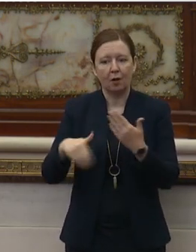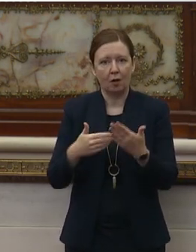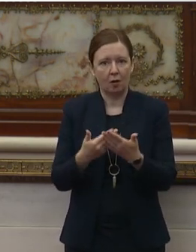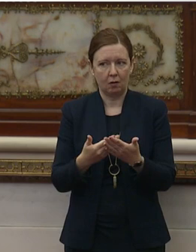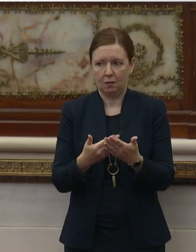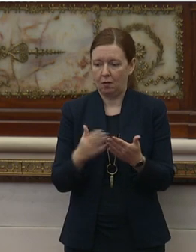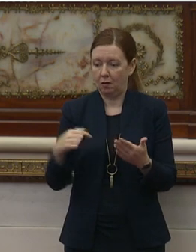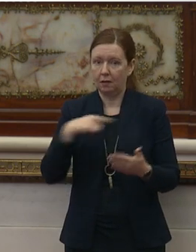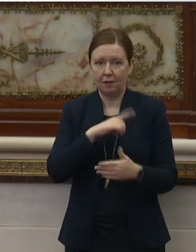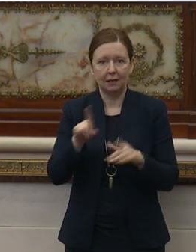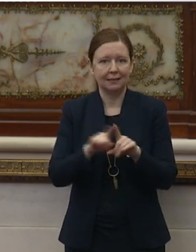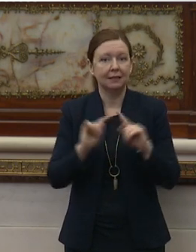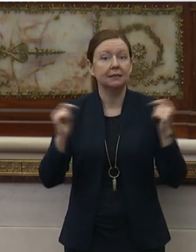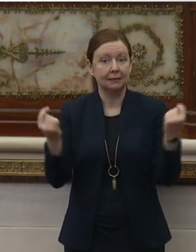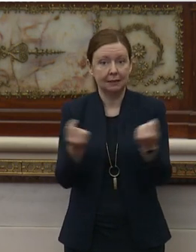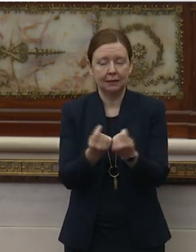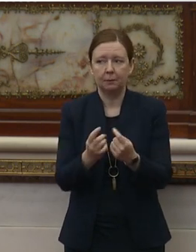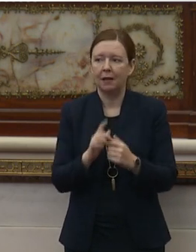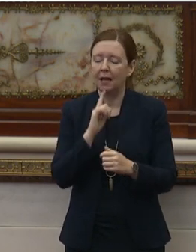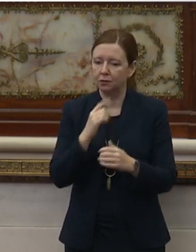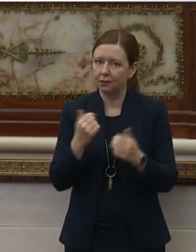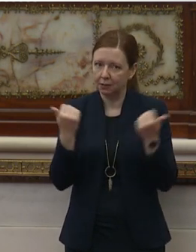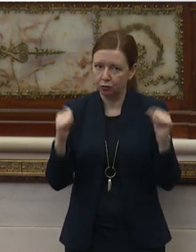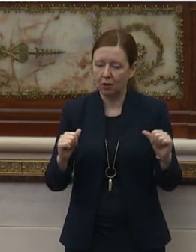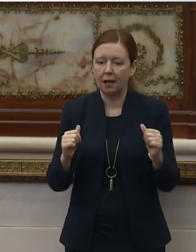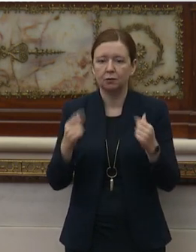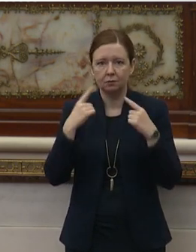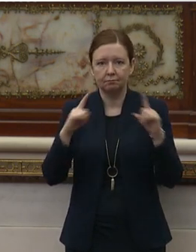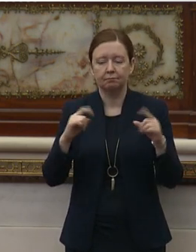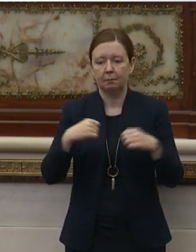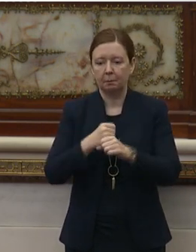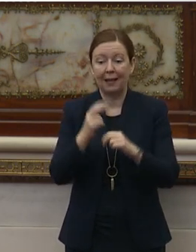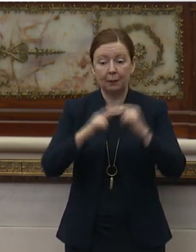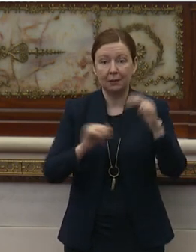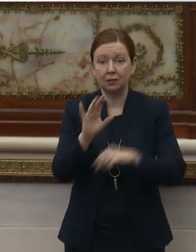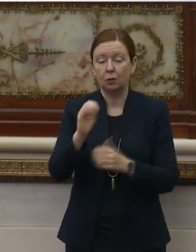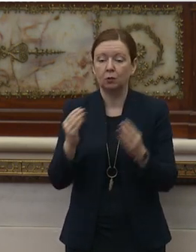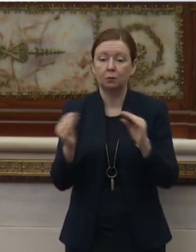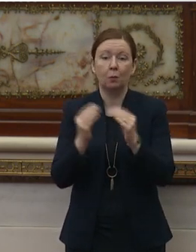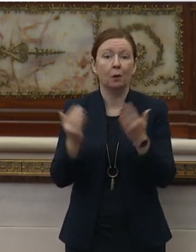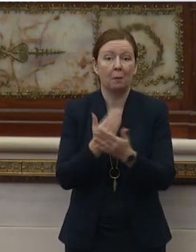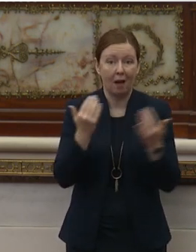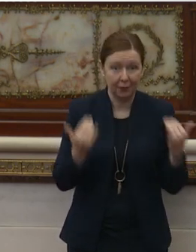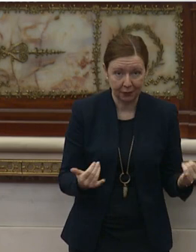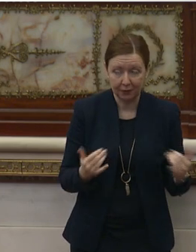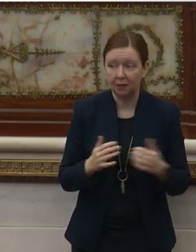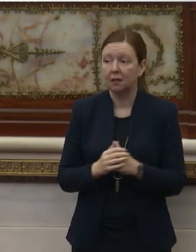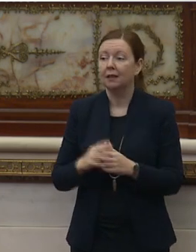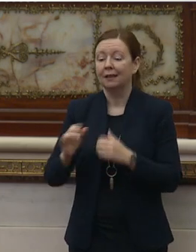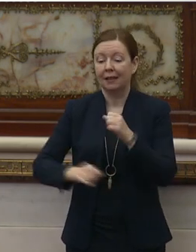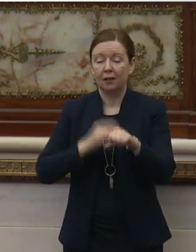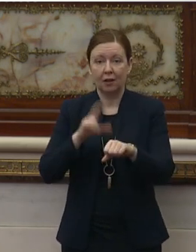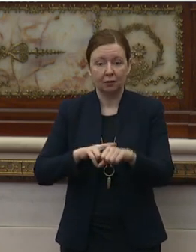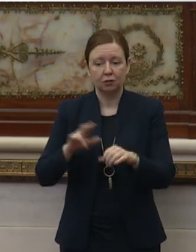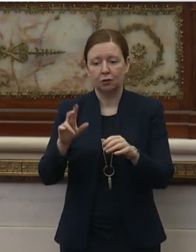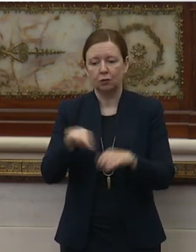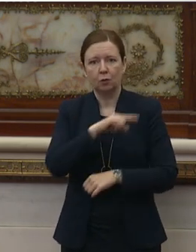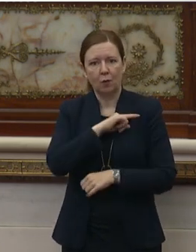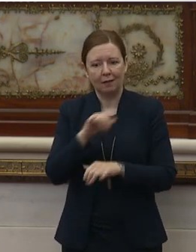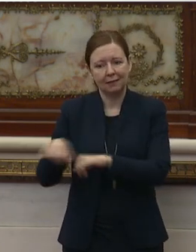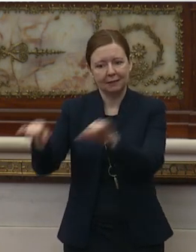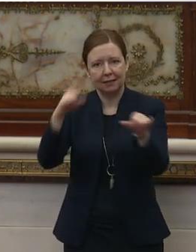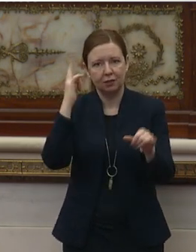us as a team, has fought to effectively modernize the building codes, meet international quality standards for accreditation and